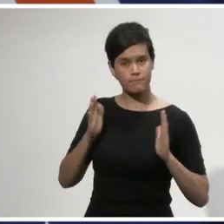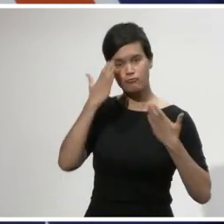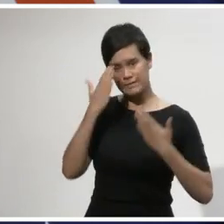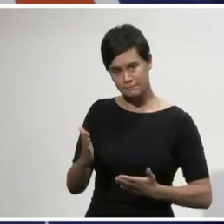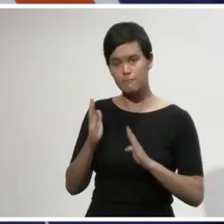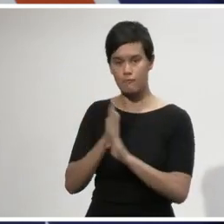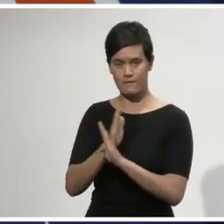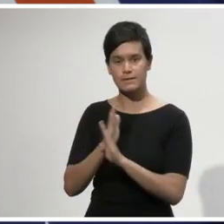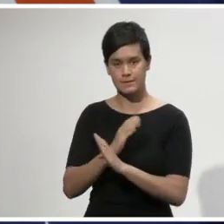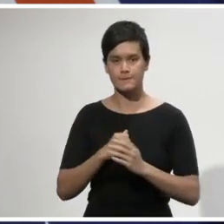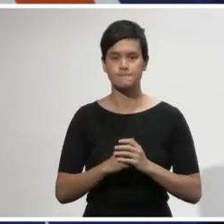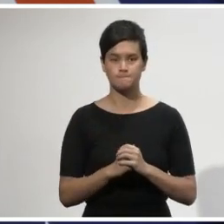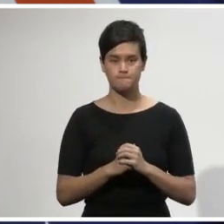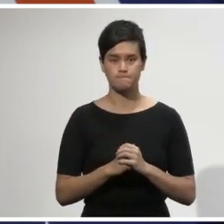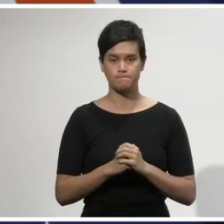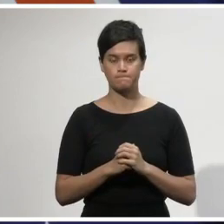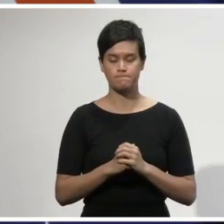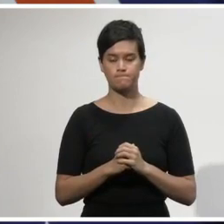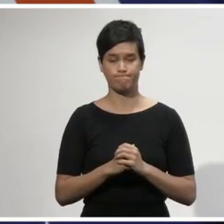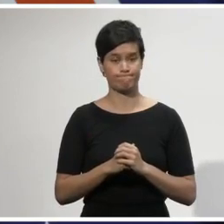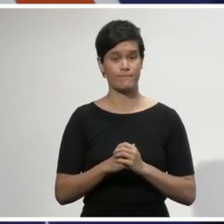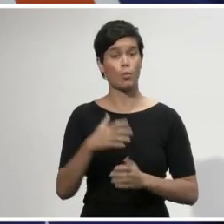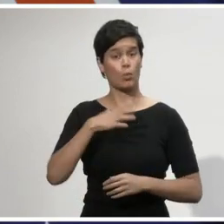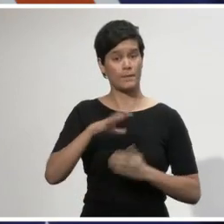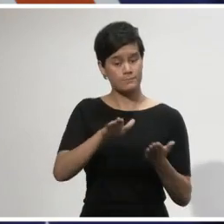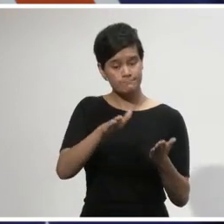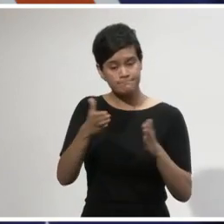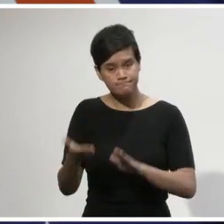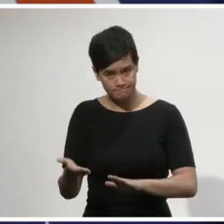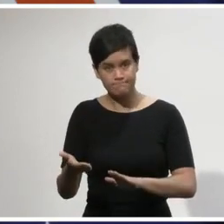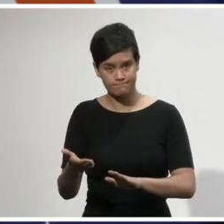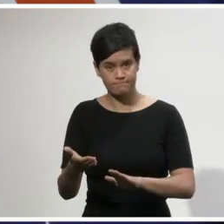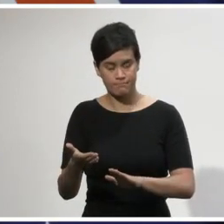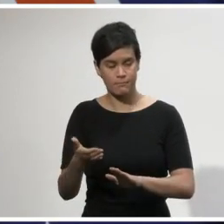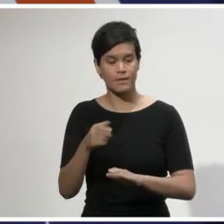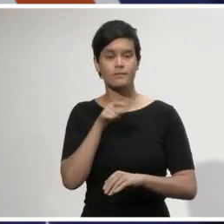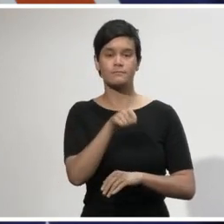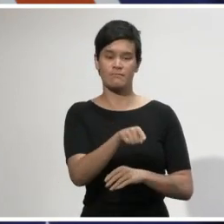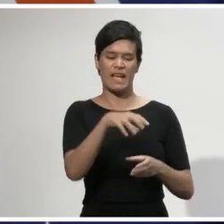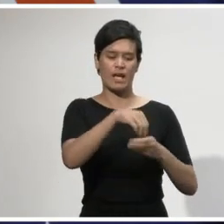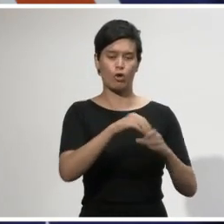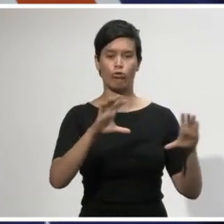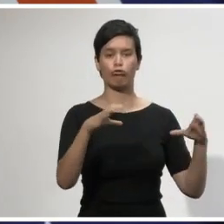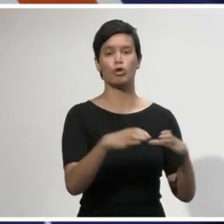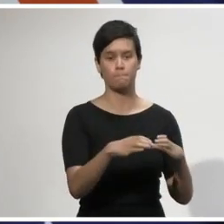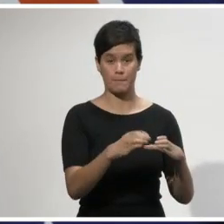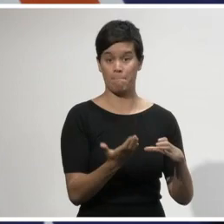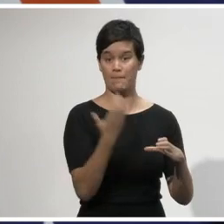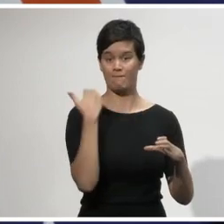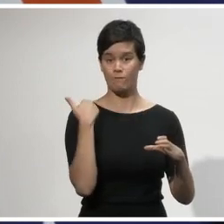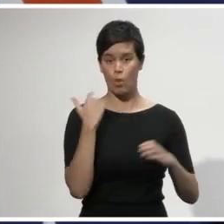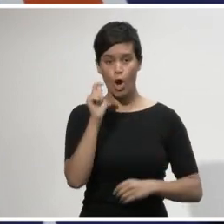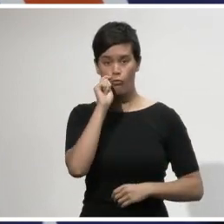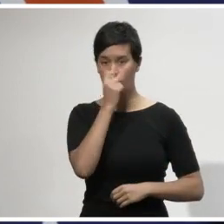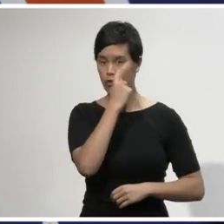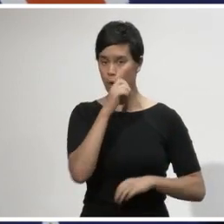In this case, we can say that the woman was one of a group of 20 residents transferred from Rosewood Rest Home